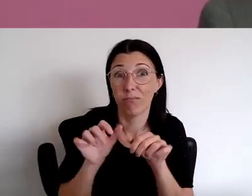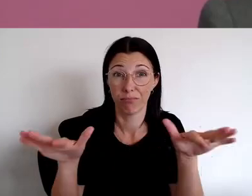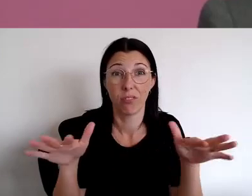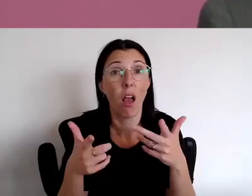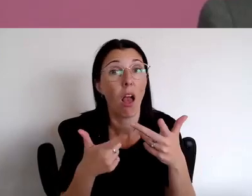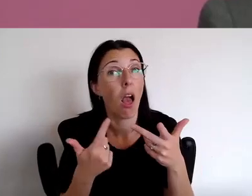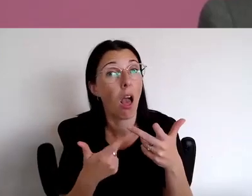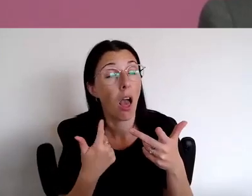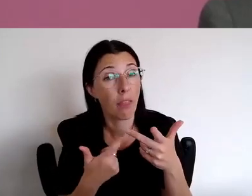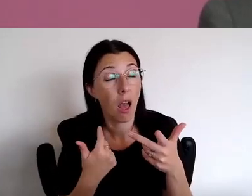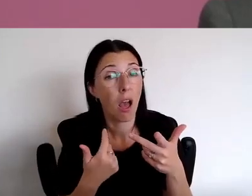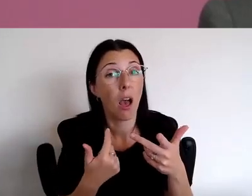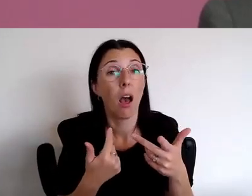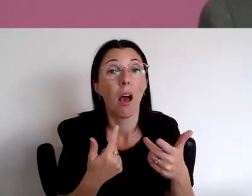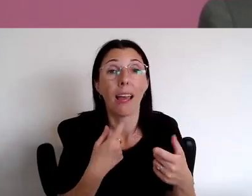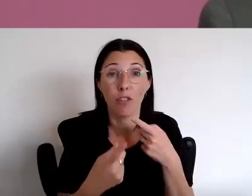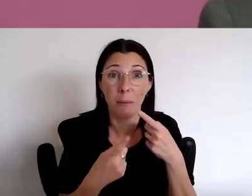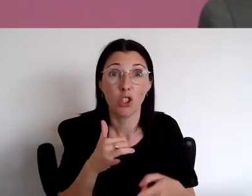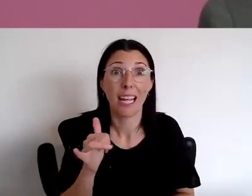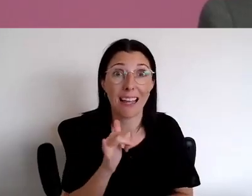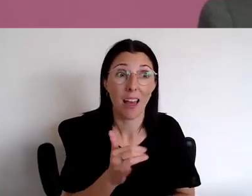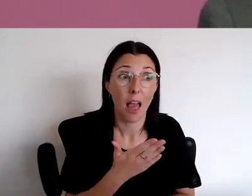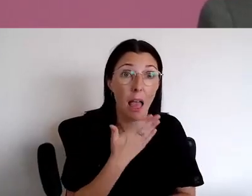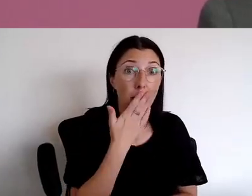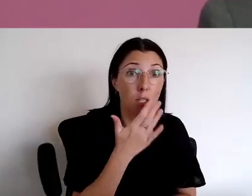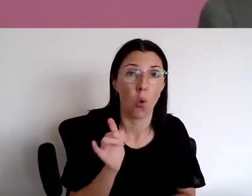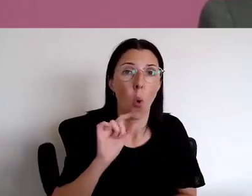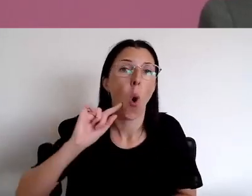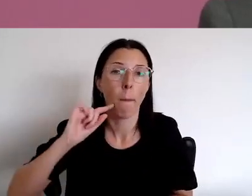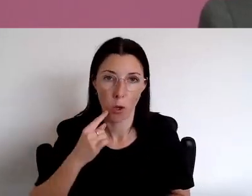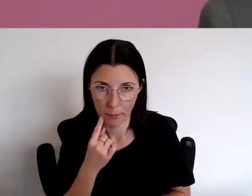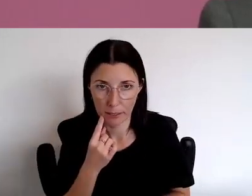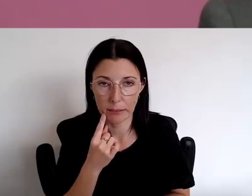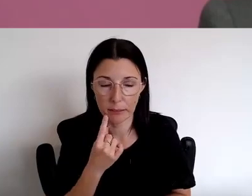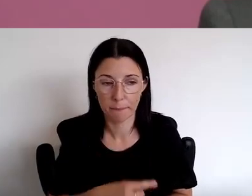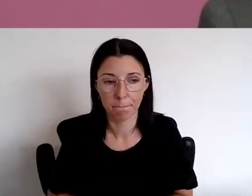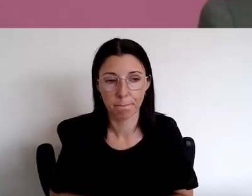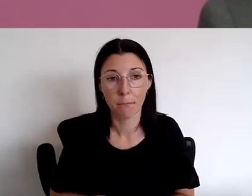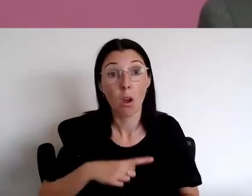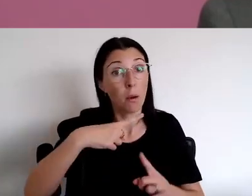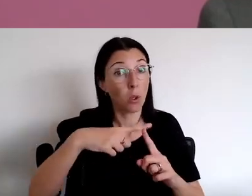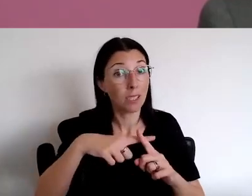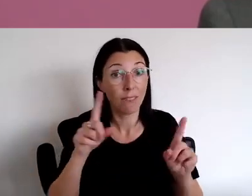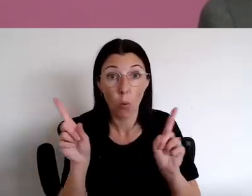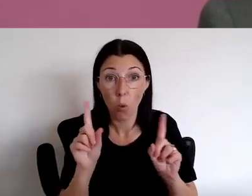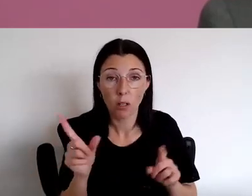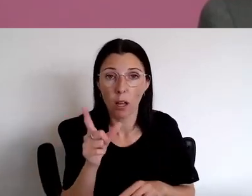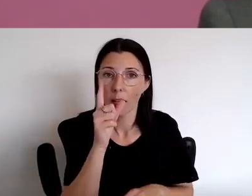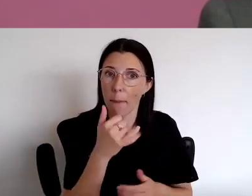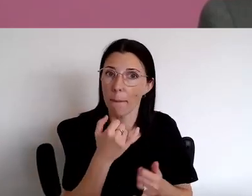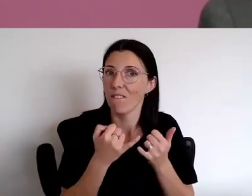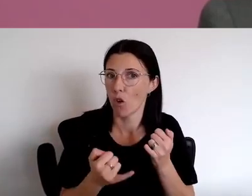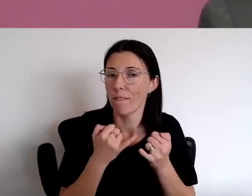or deliberate release of private information. On the plus side, though, they can be really useful